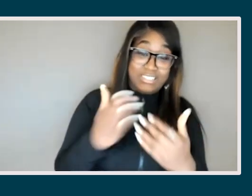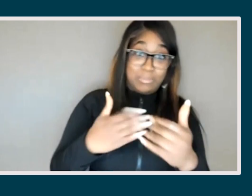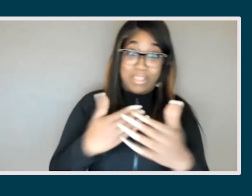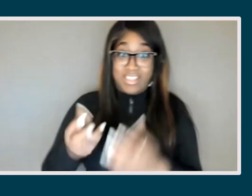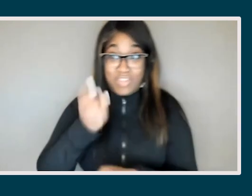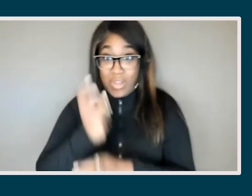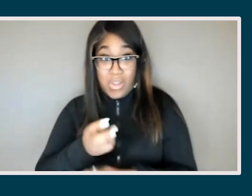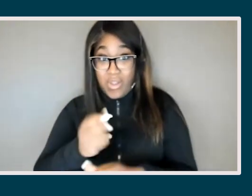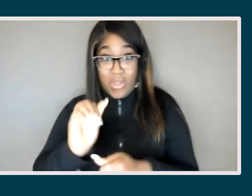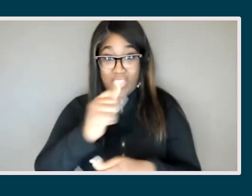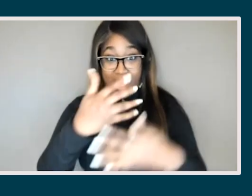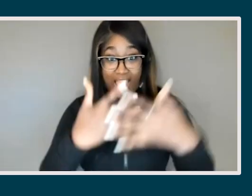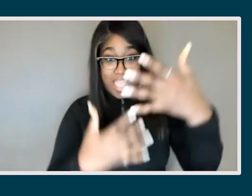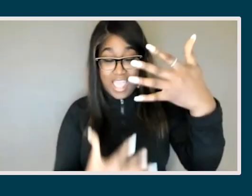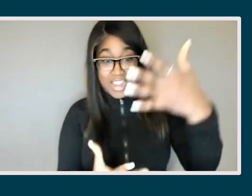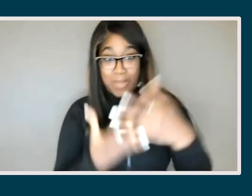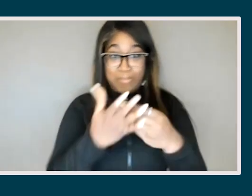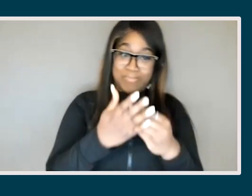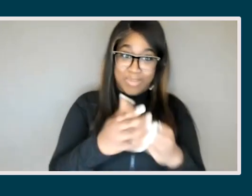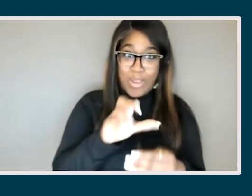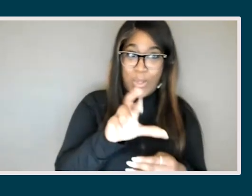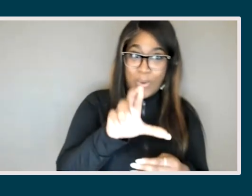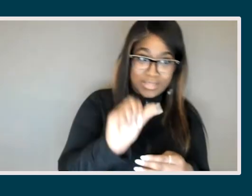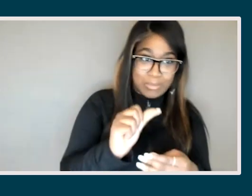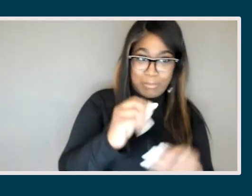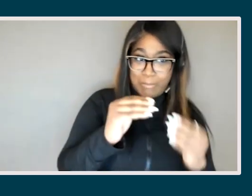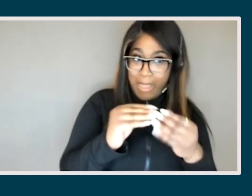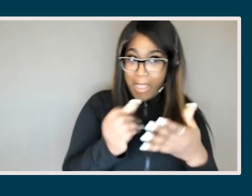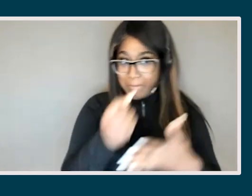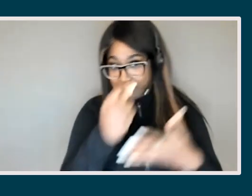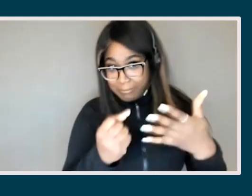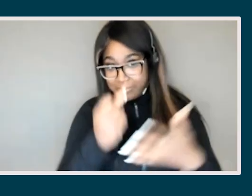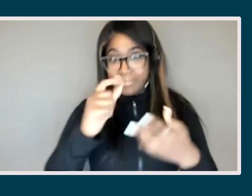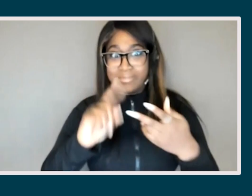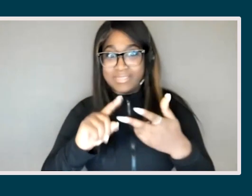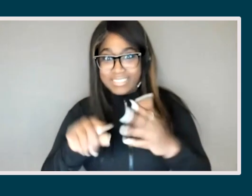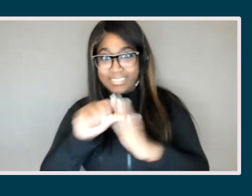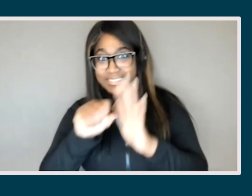it in being Laura's mom, serving in the state legislature,